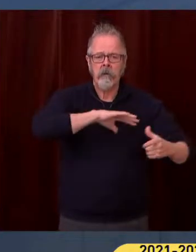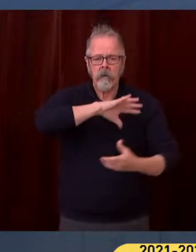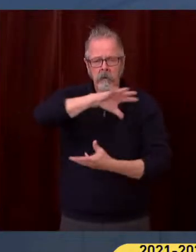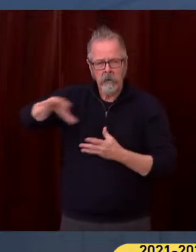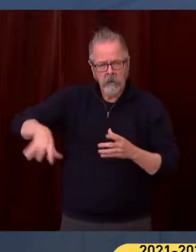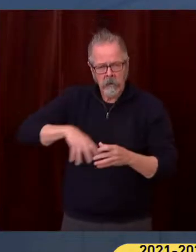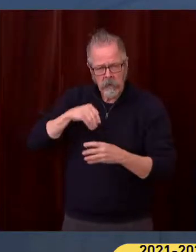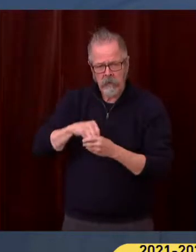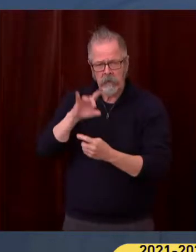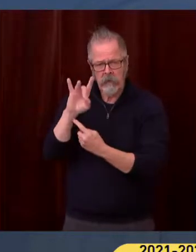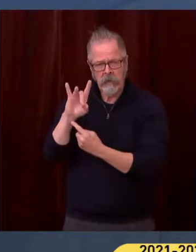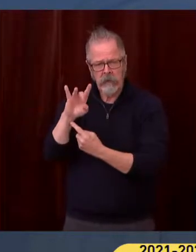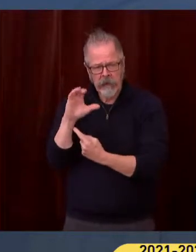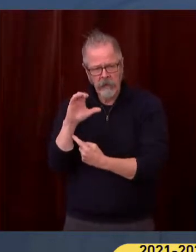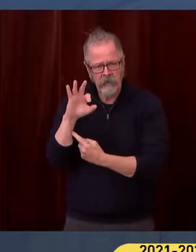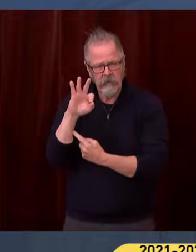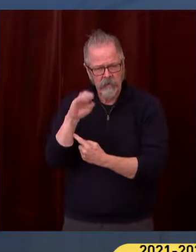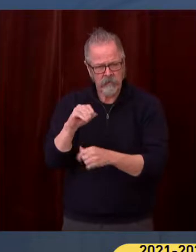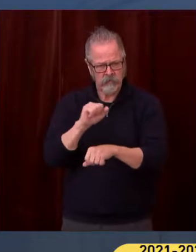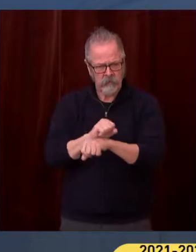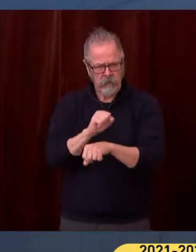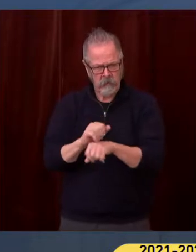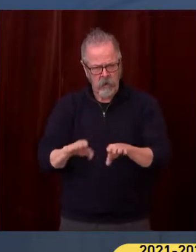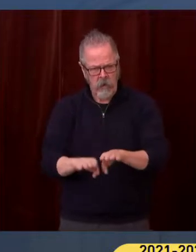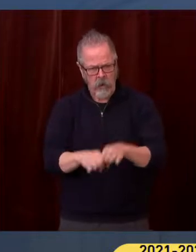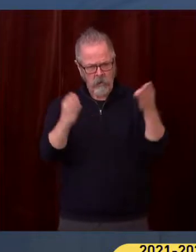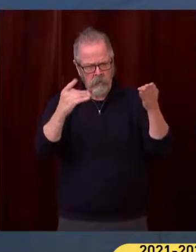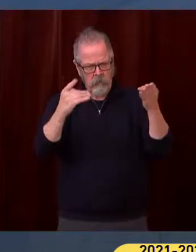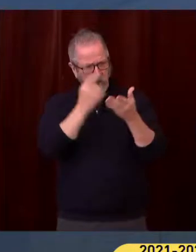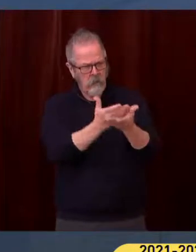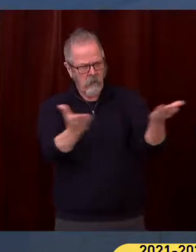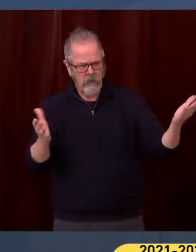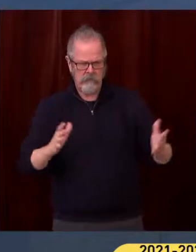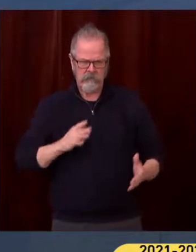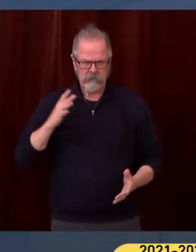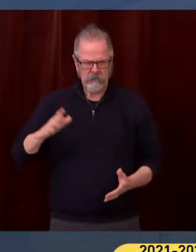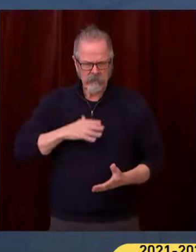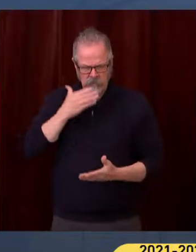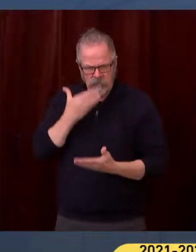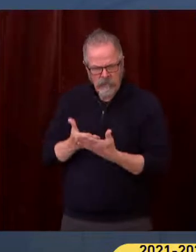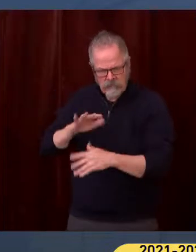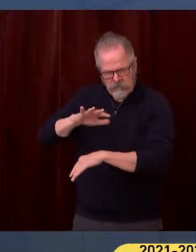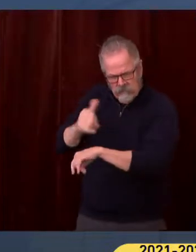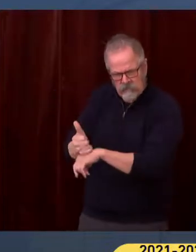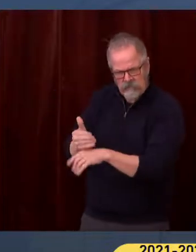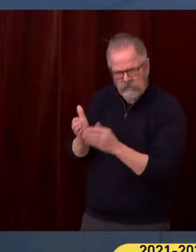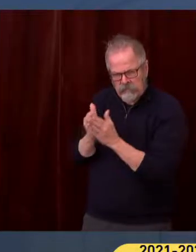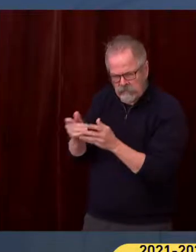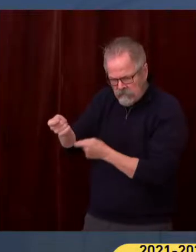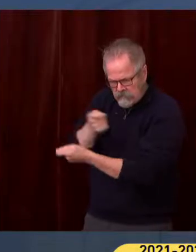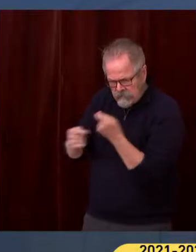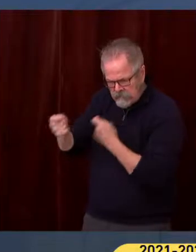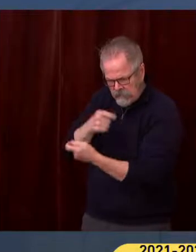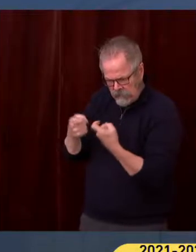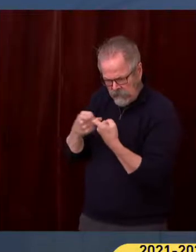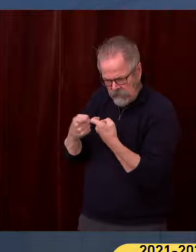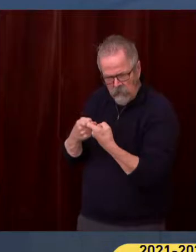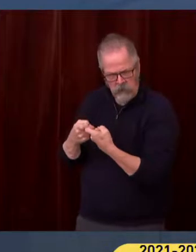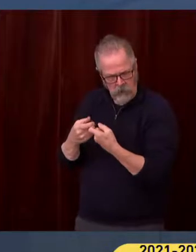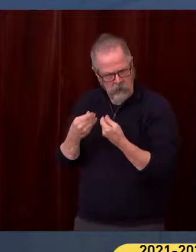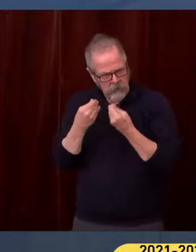who has been an incredible leader in this effort in our state legislature, to address that a bit further.